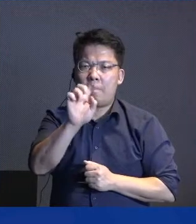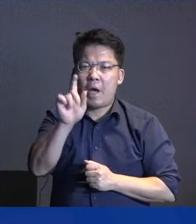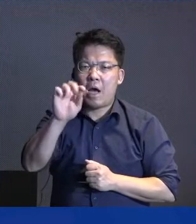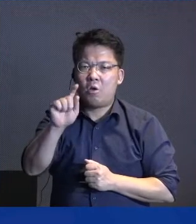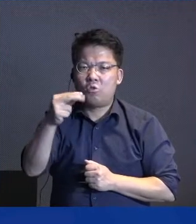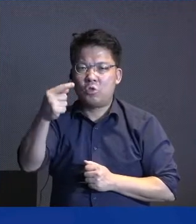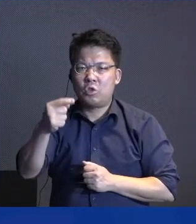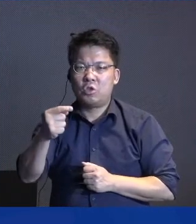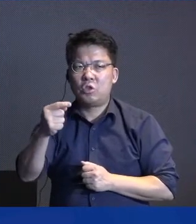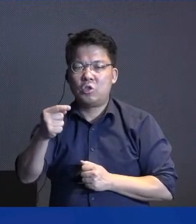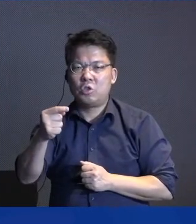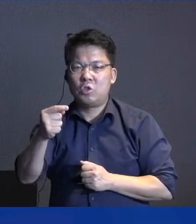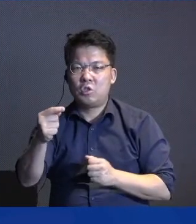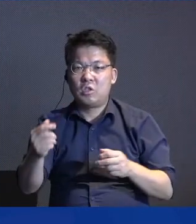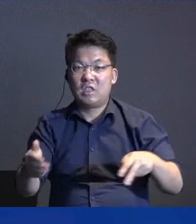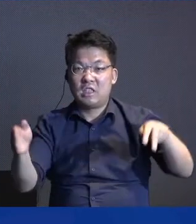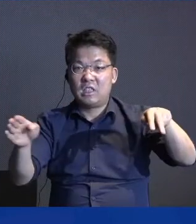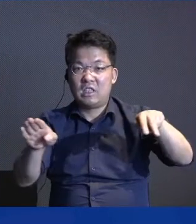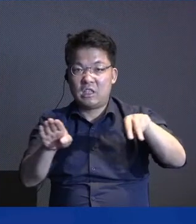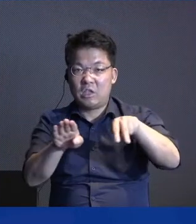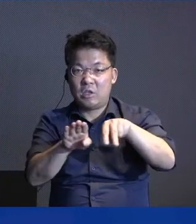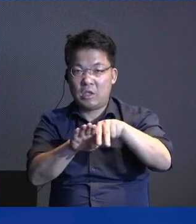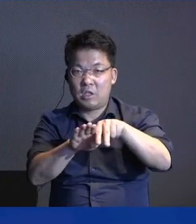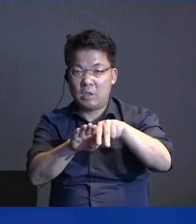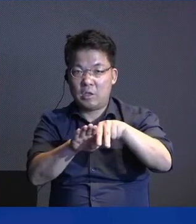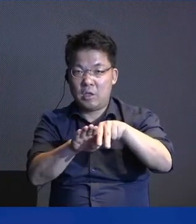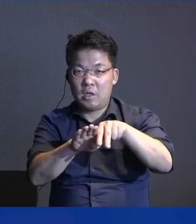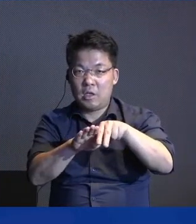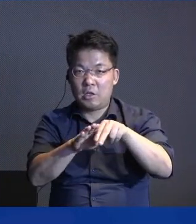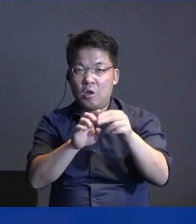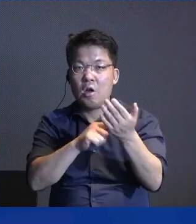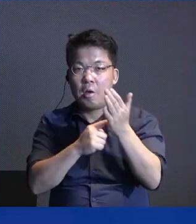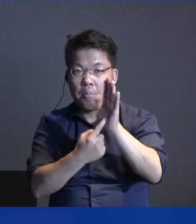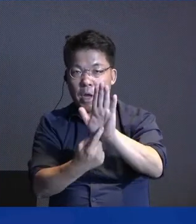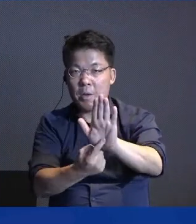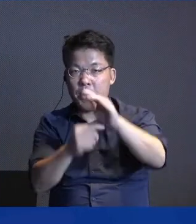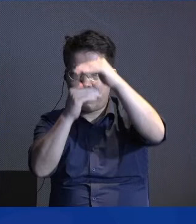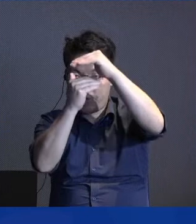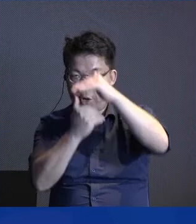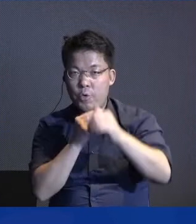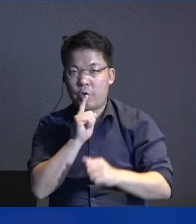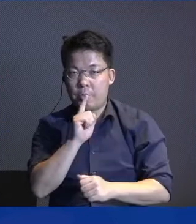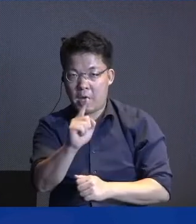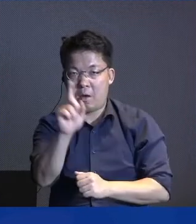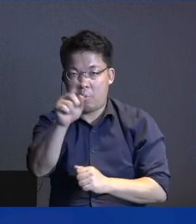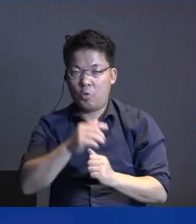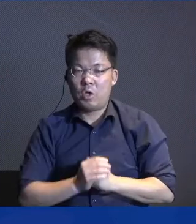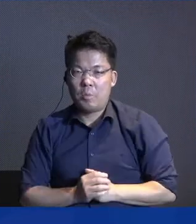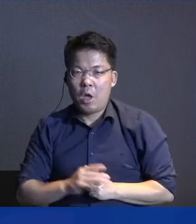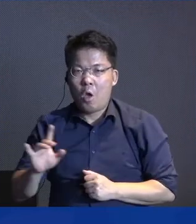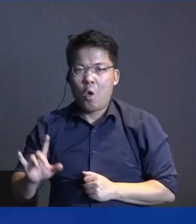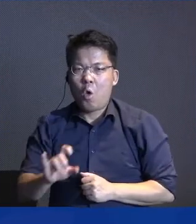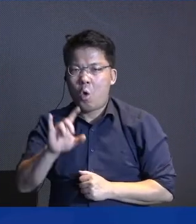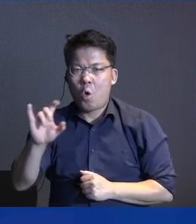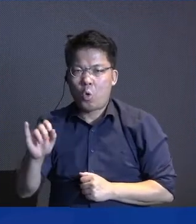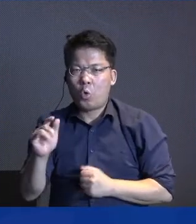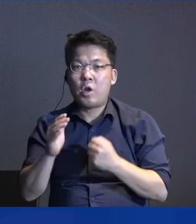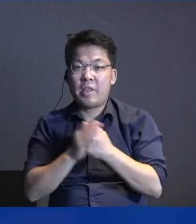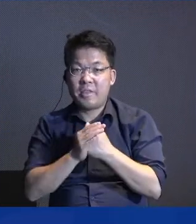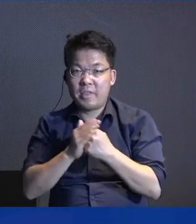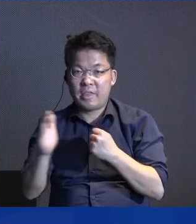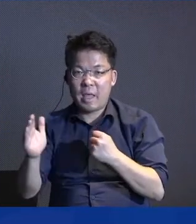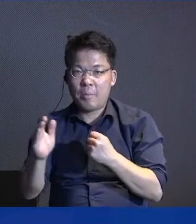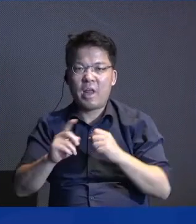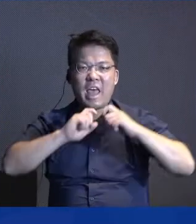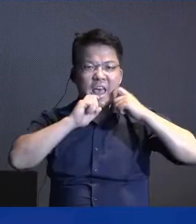pandemic. But institutional trust, as I indicated, one of the potential resources to maintain